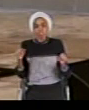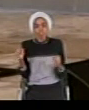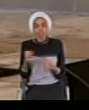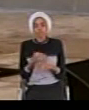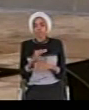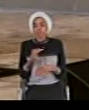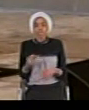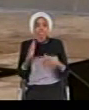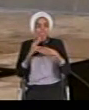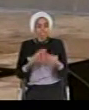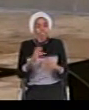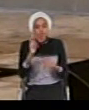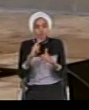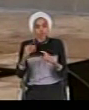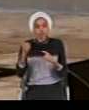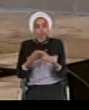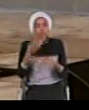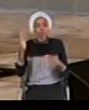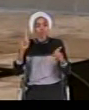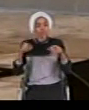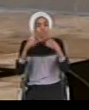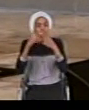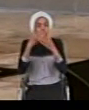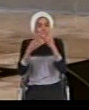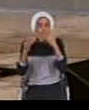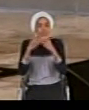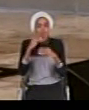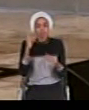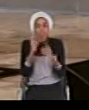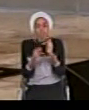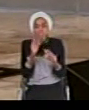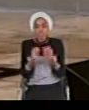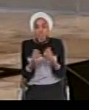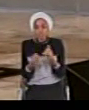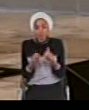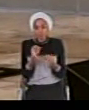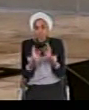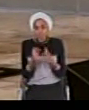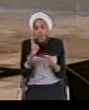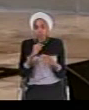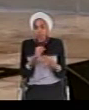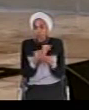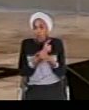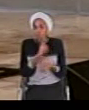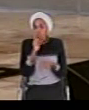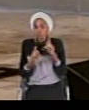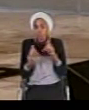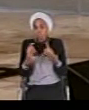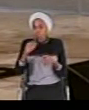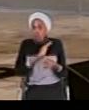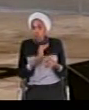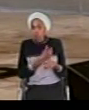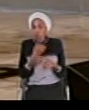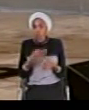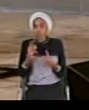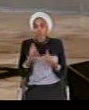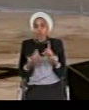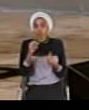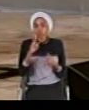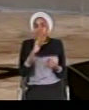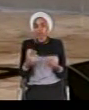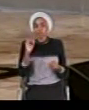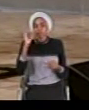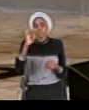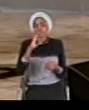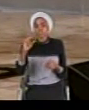people from getting to heaven. Now, if you love the souls of the people you are preaching to, you will